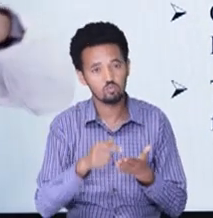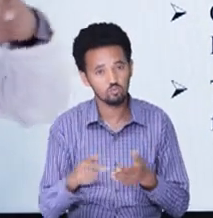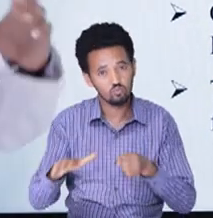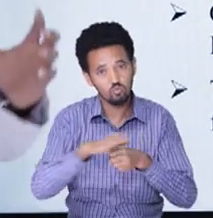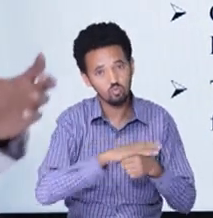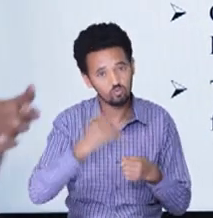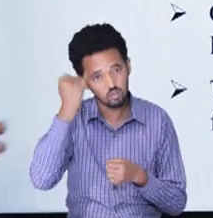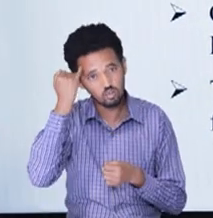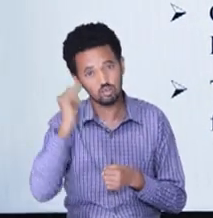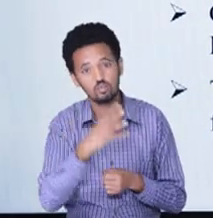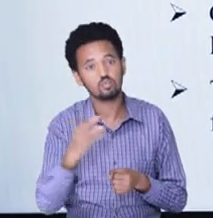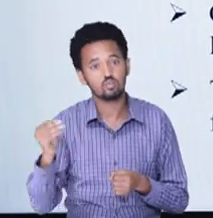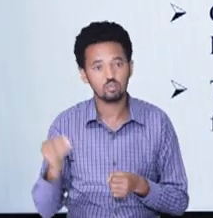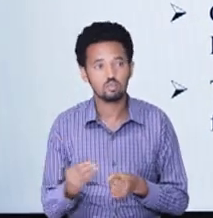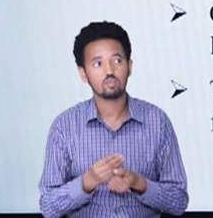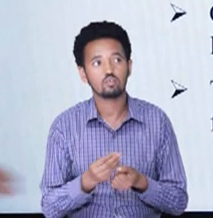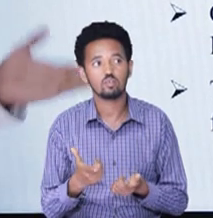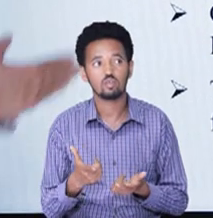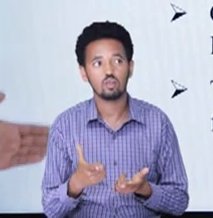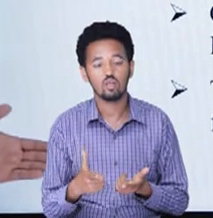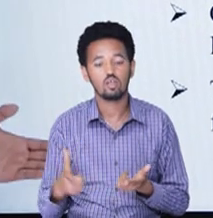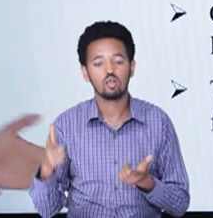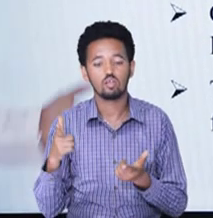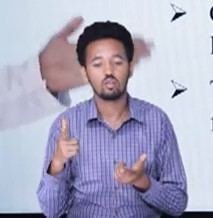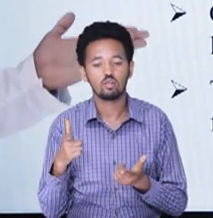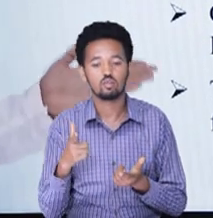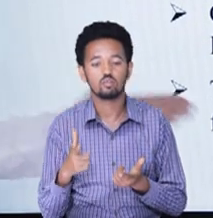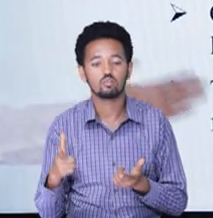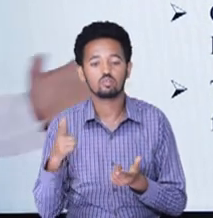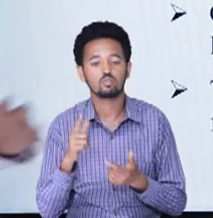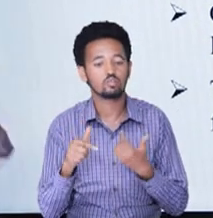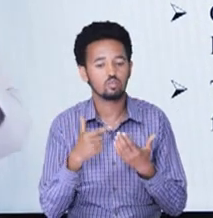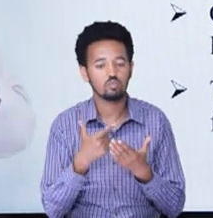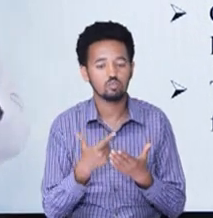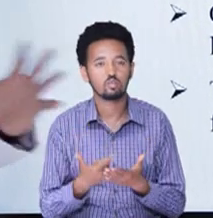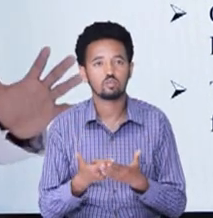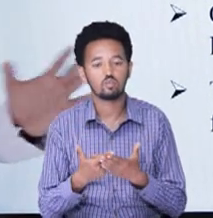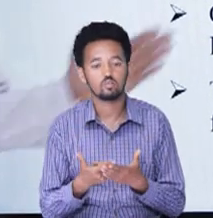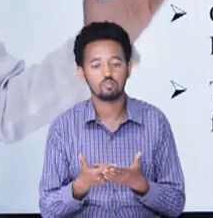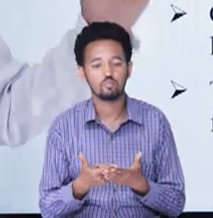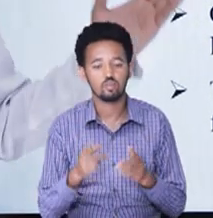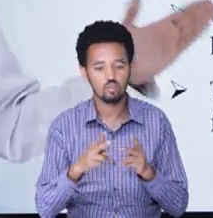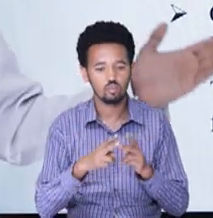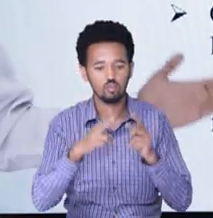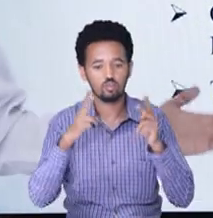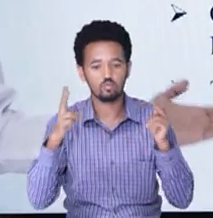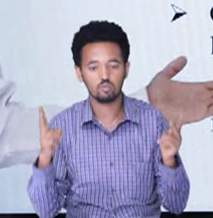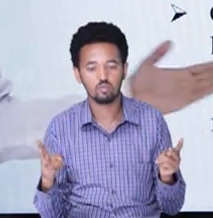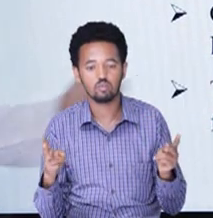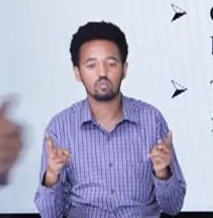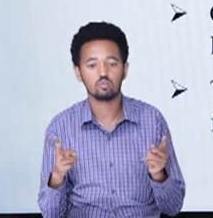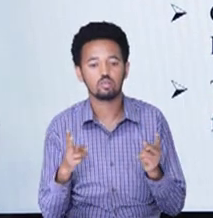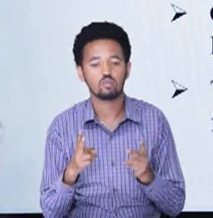of ideas and liberty. The other one, the war was very expensive, which